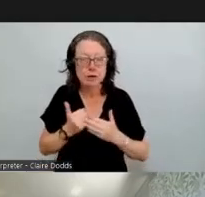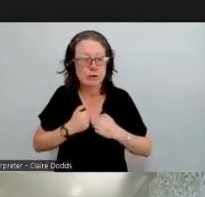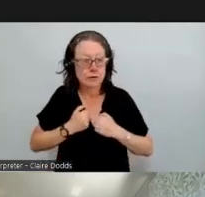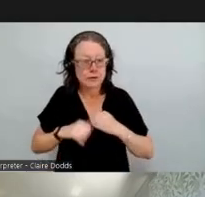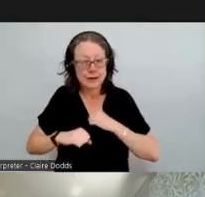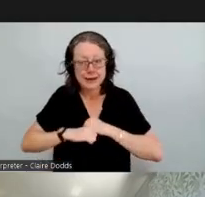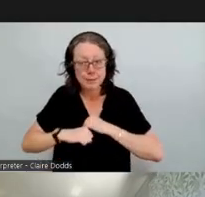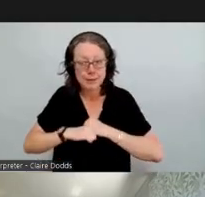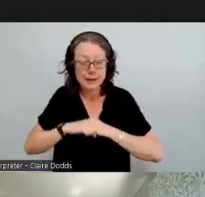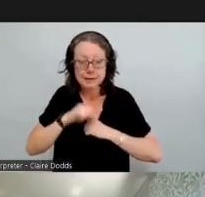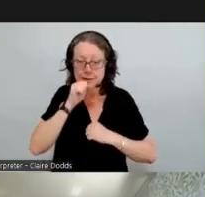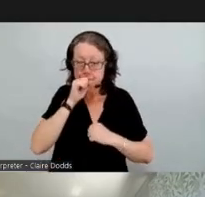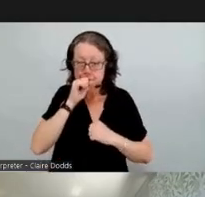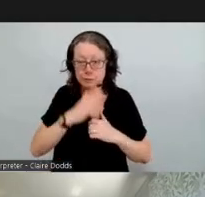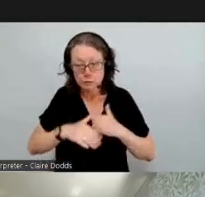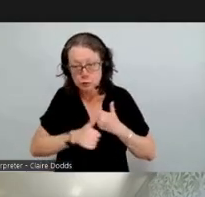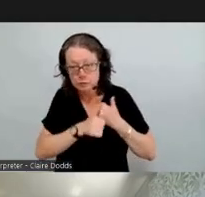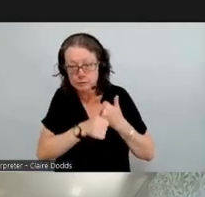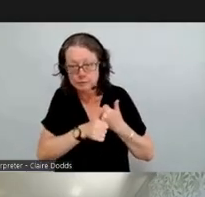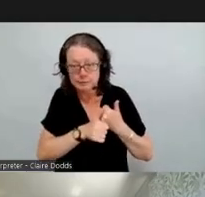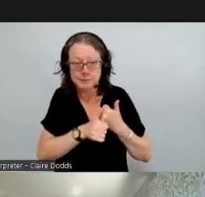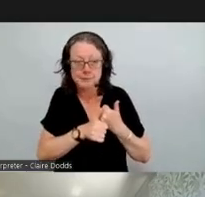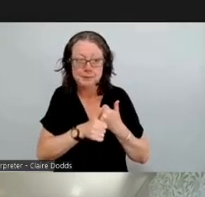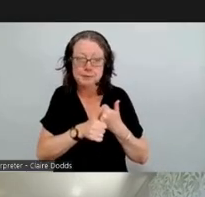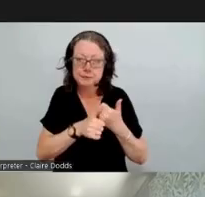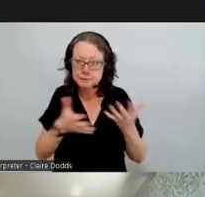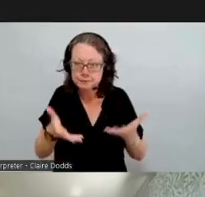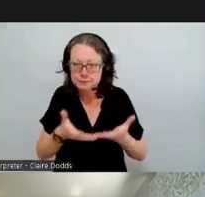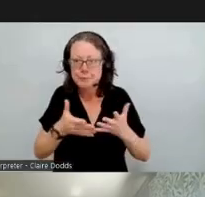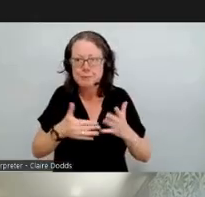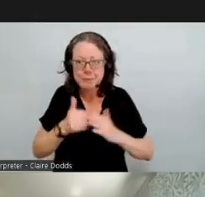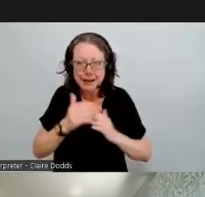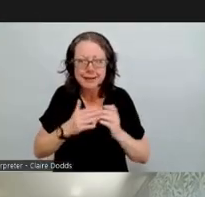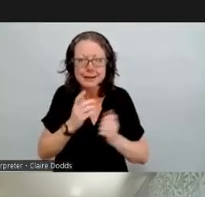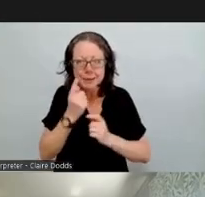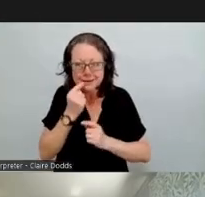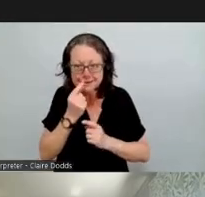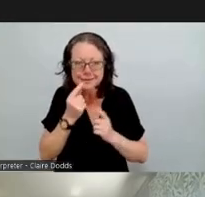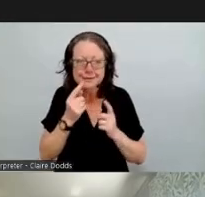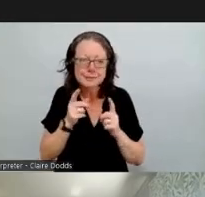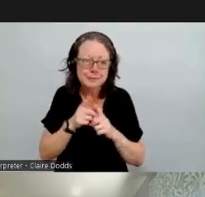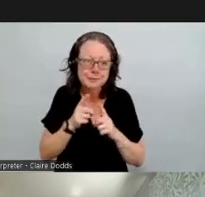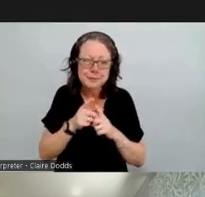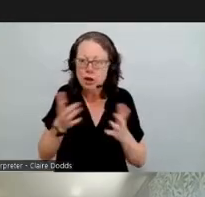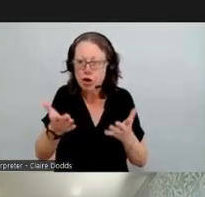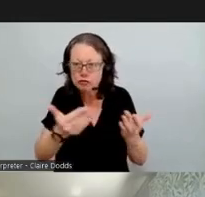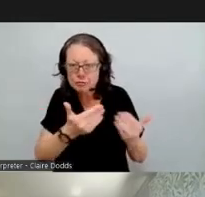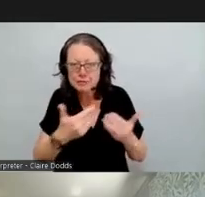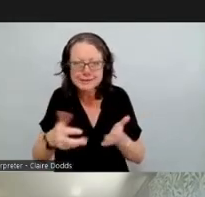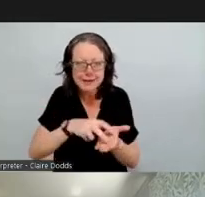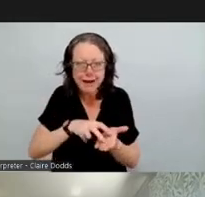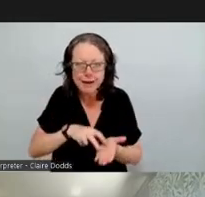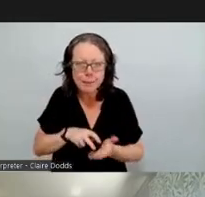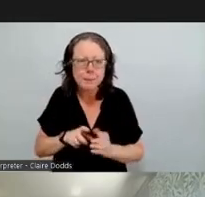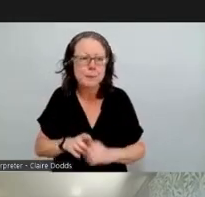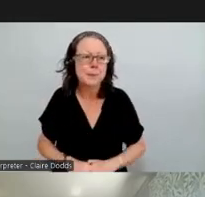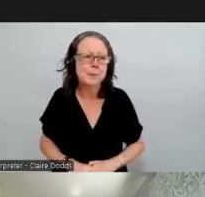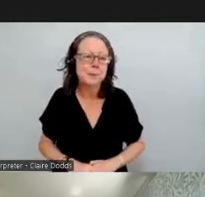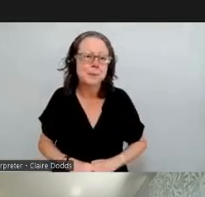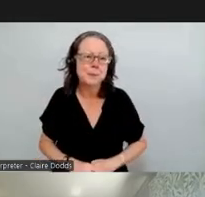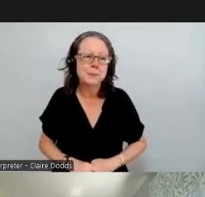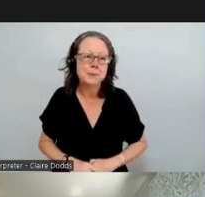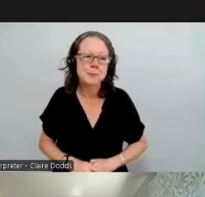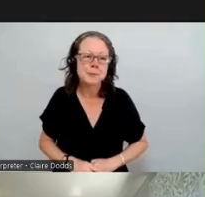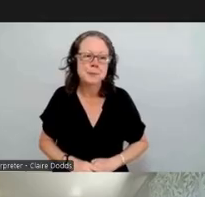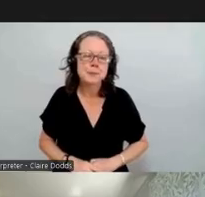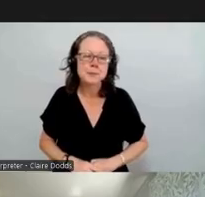supporting them, build capacity, and supporting sign-ups to libraries all around the UK. In